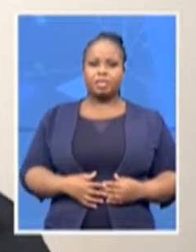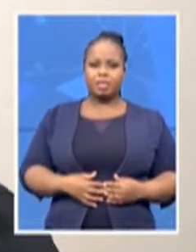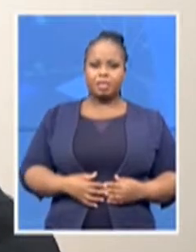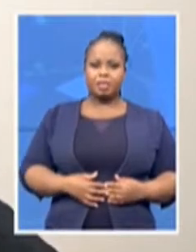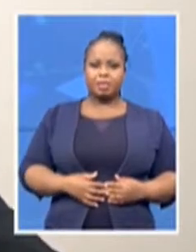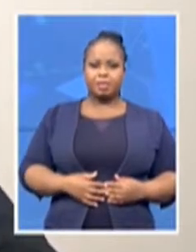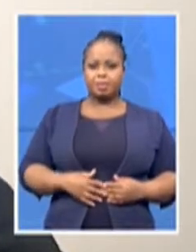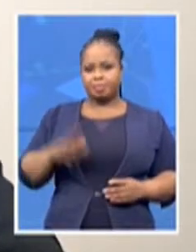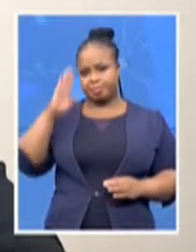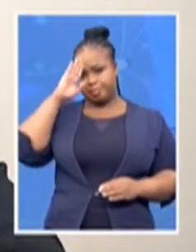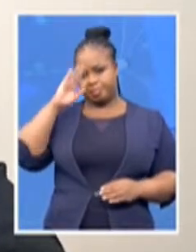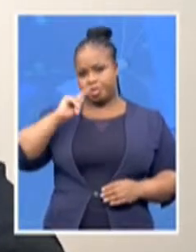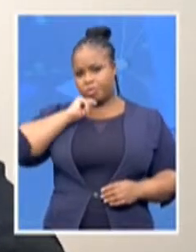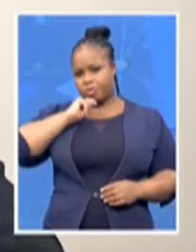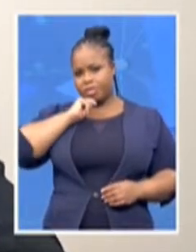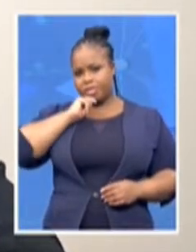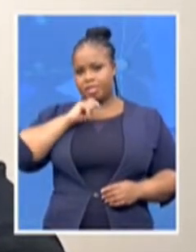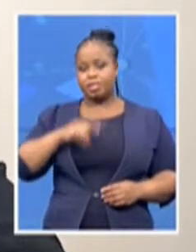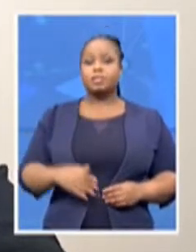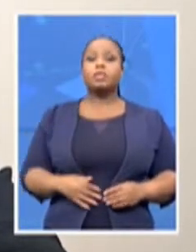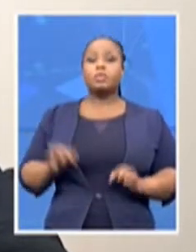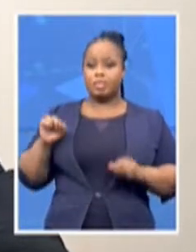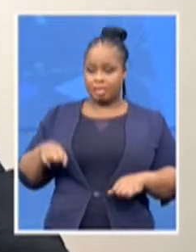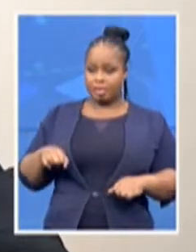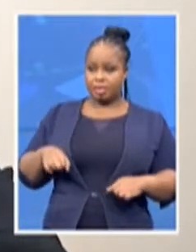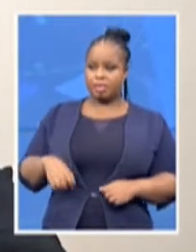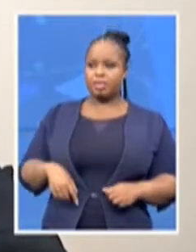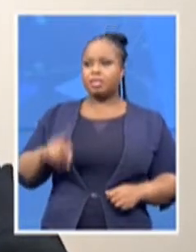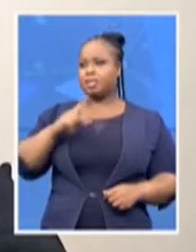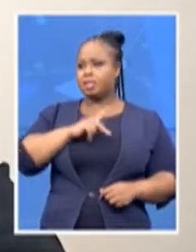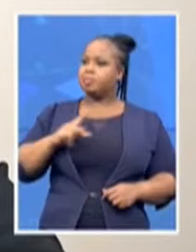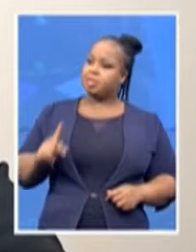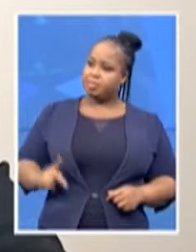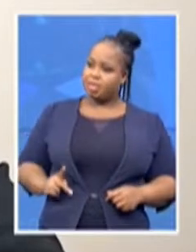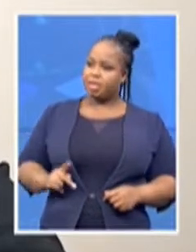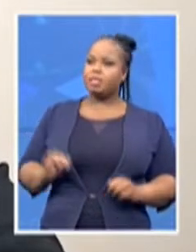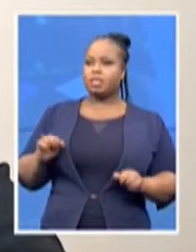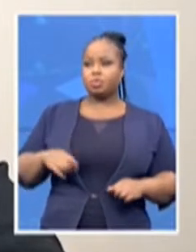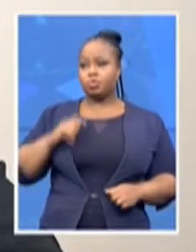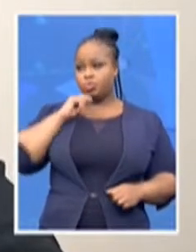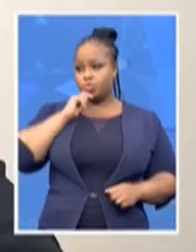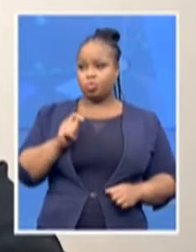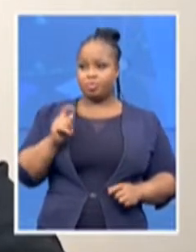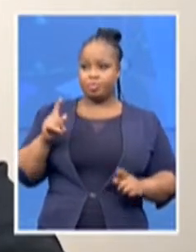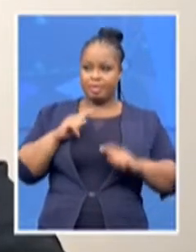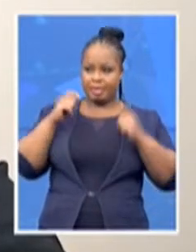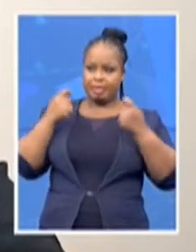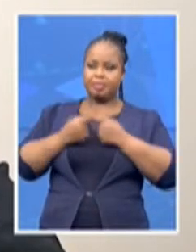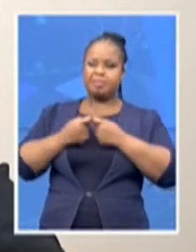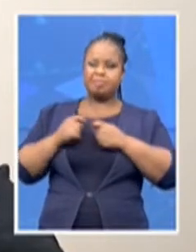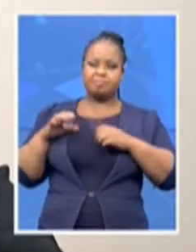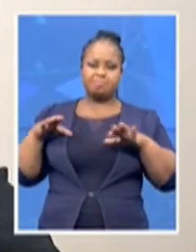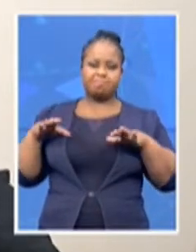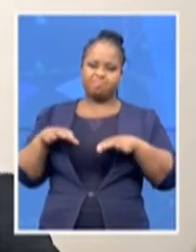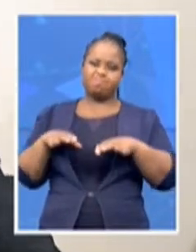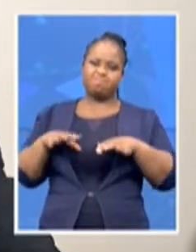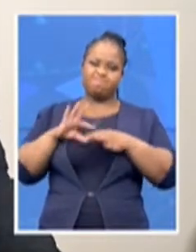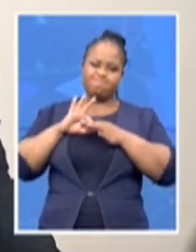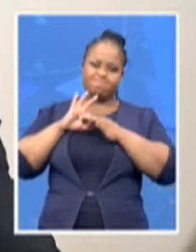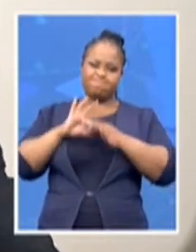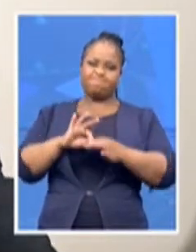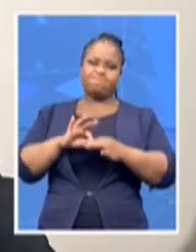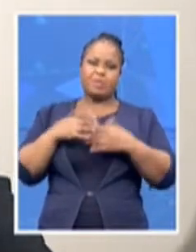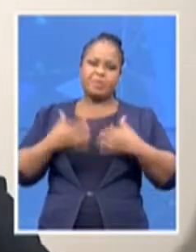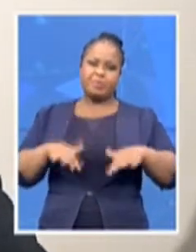can attest that you've got a very dedicated soldier on the ground. Even the officials in